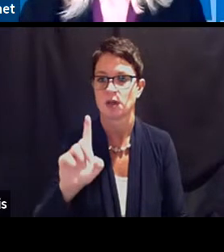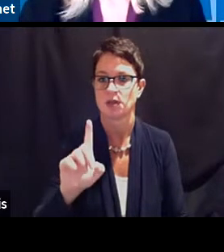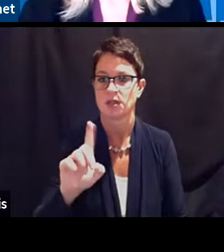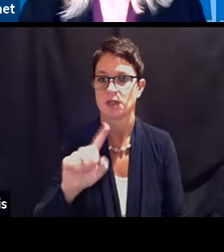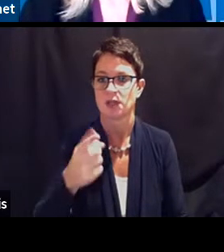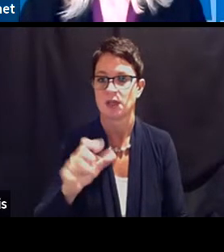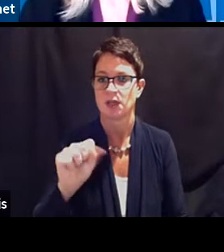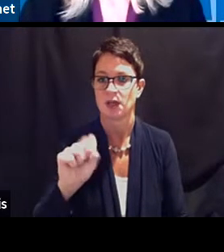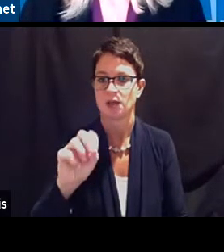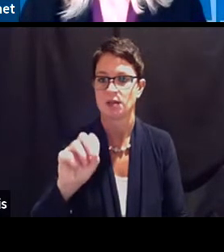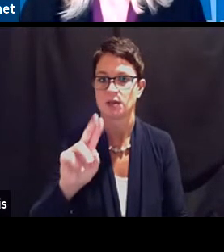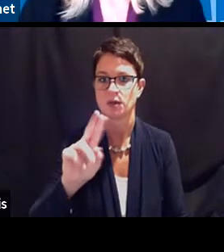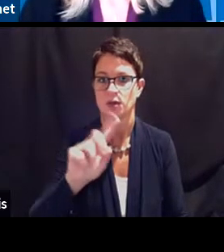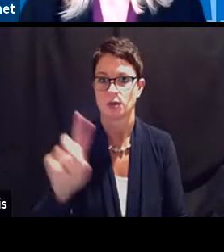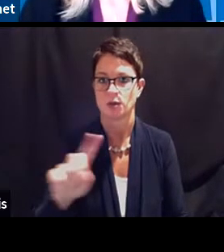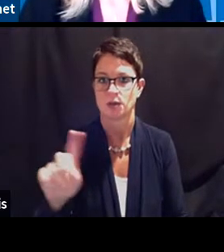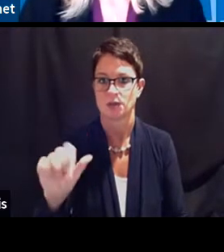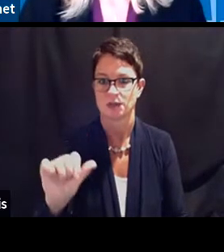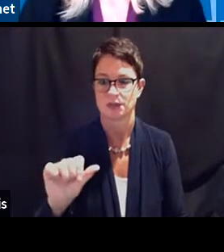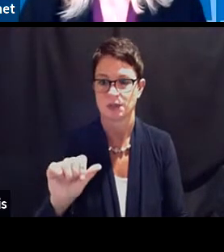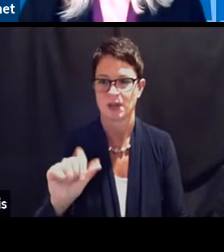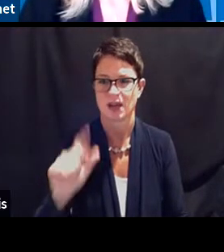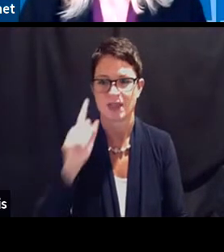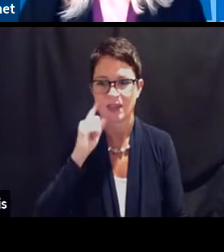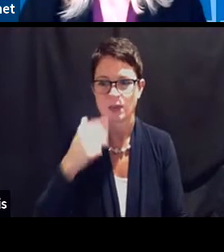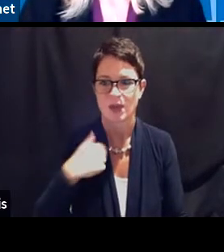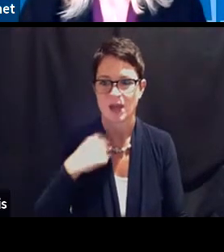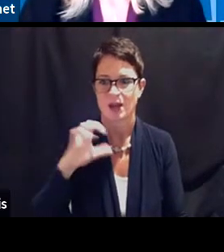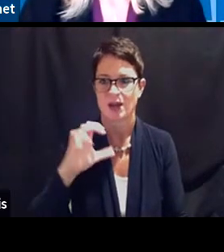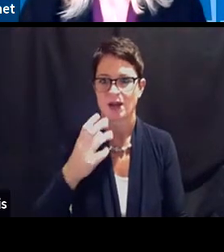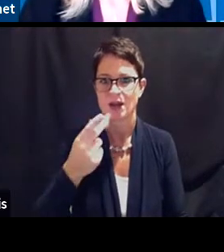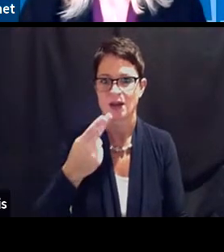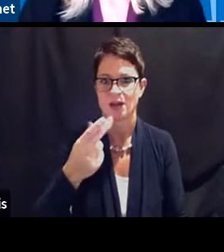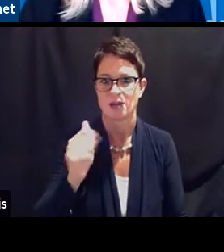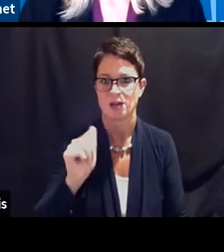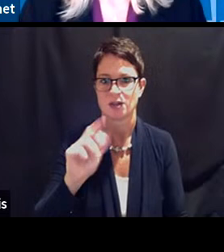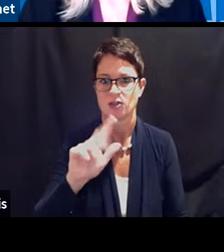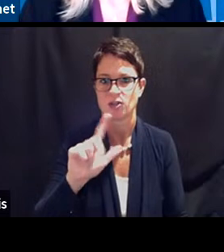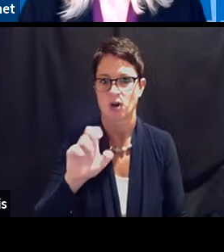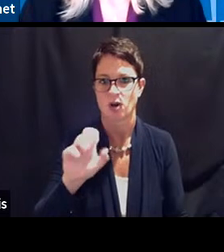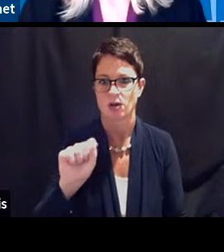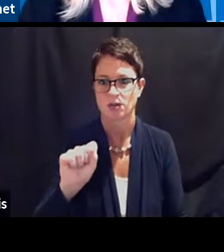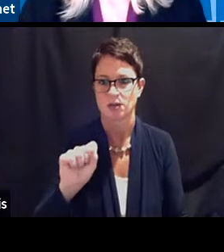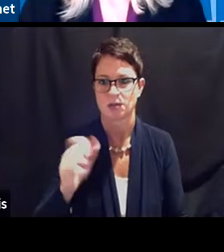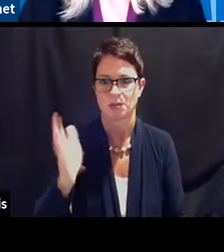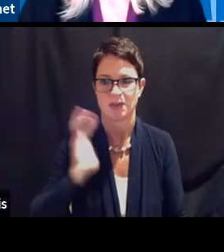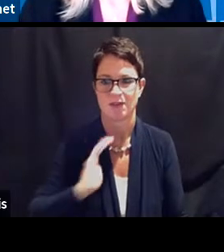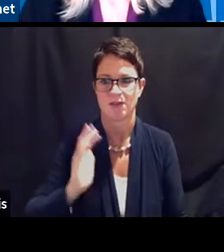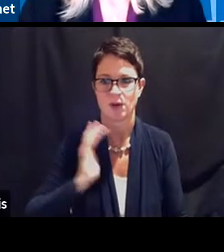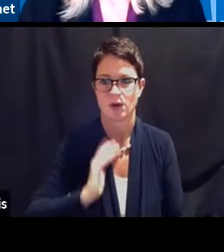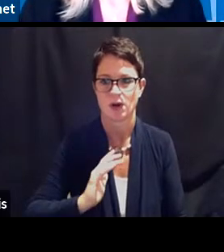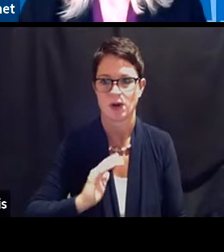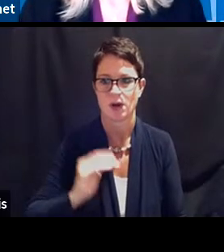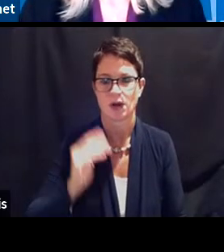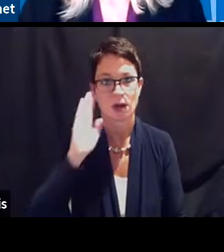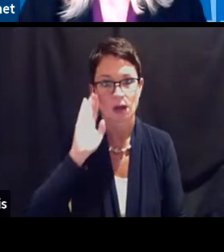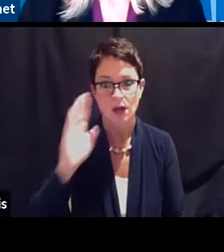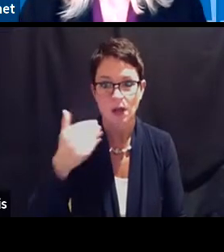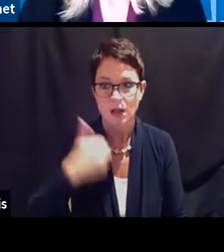I think we had Charles. We tried to get him earlier, if I'm not mistaken. Nayan Parikh is